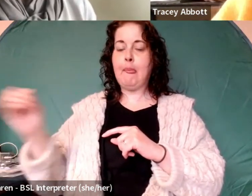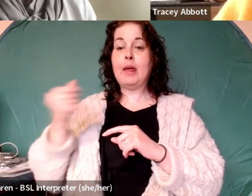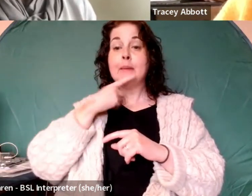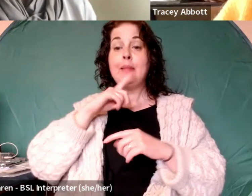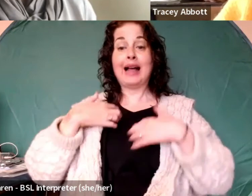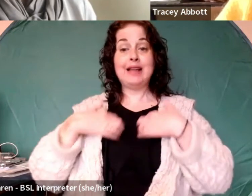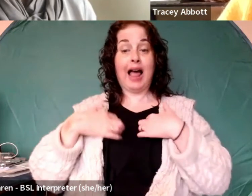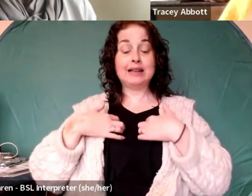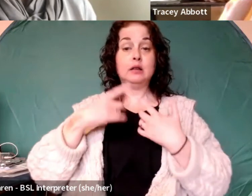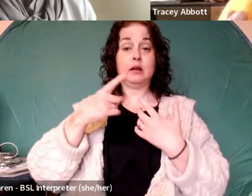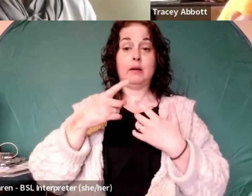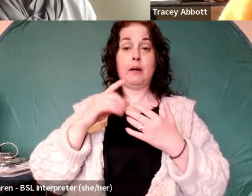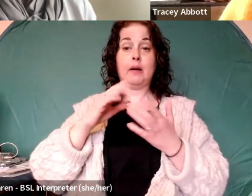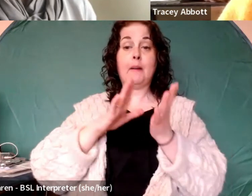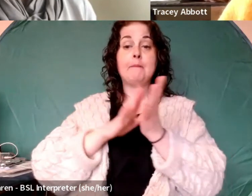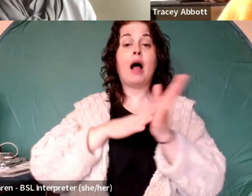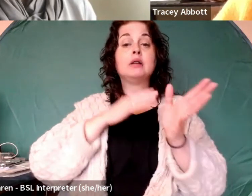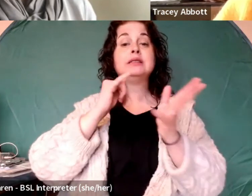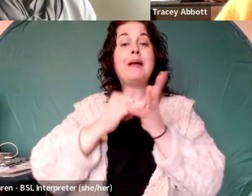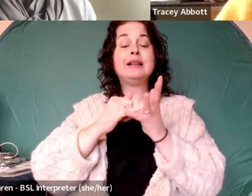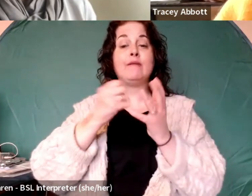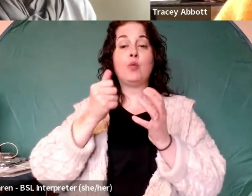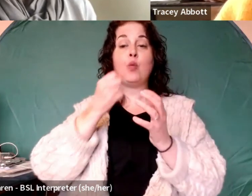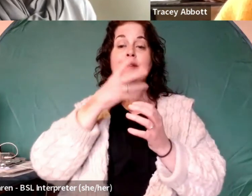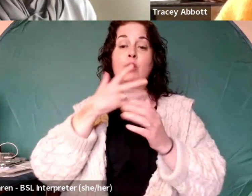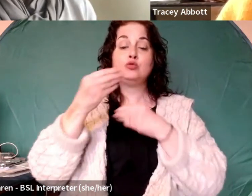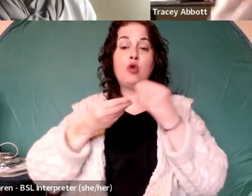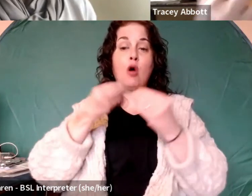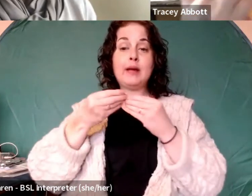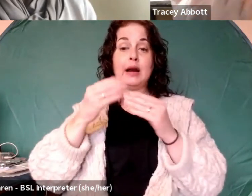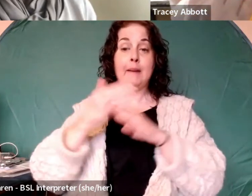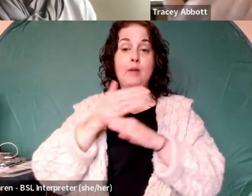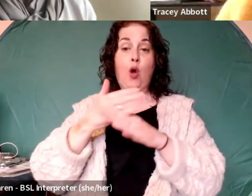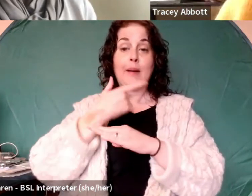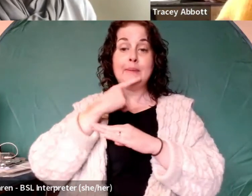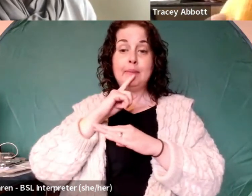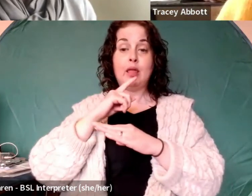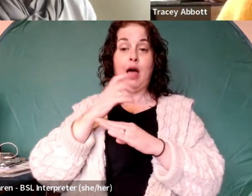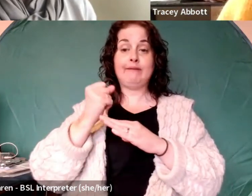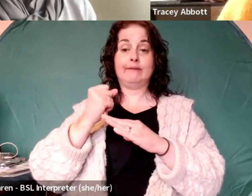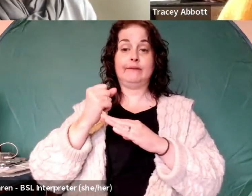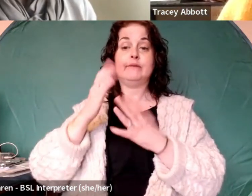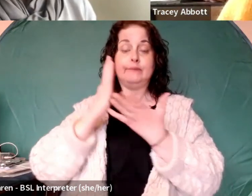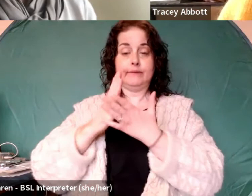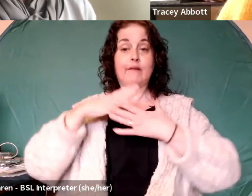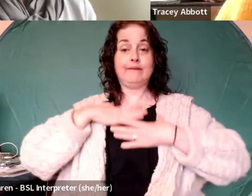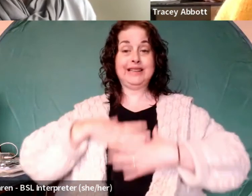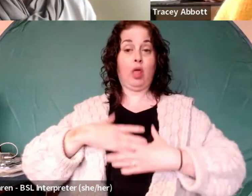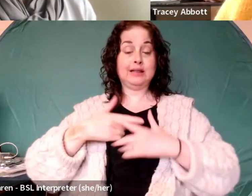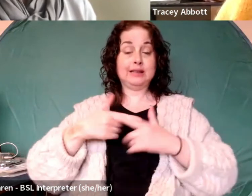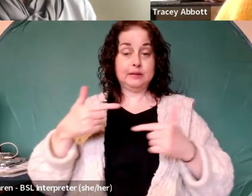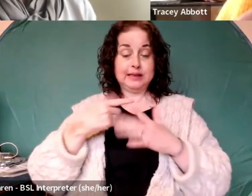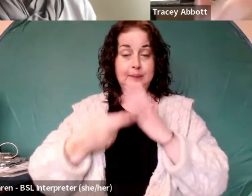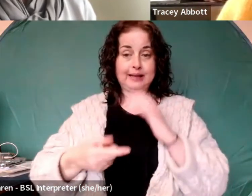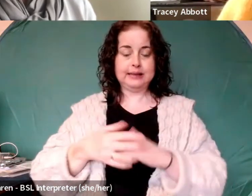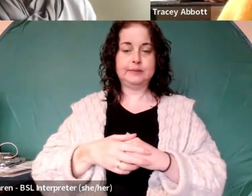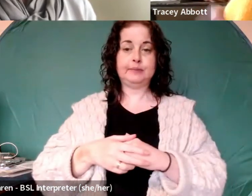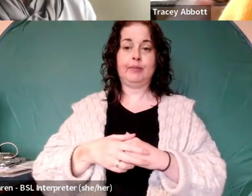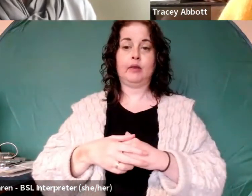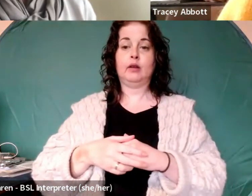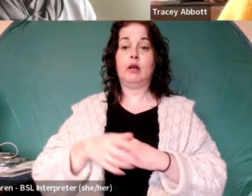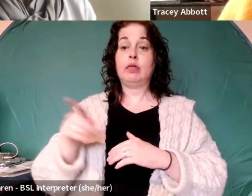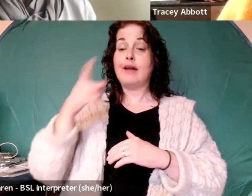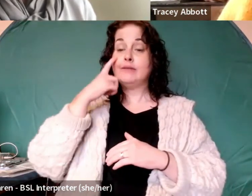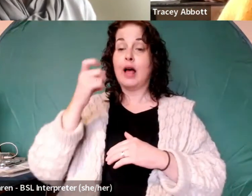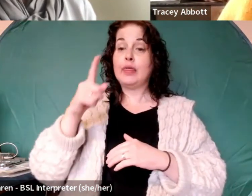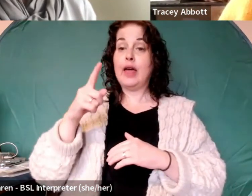then get, I mean, Marks and Spencer's got some wonderful stories about employing people that have obvious physical disabilities. And they found that